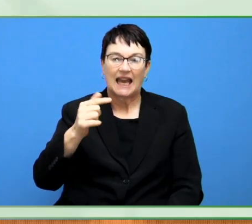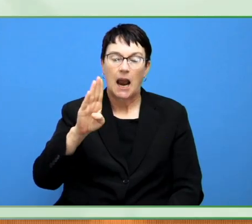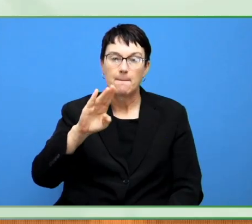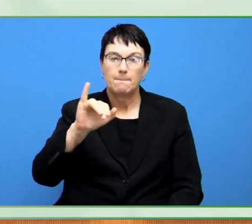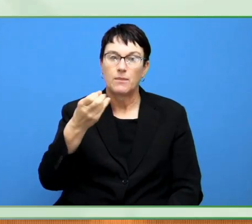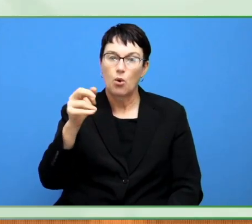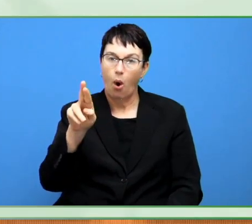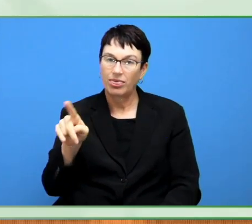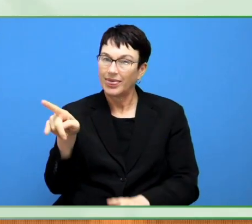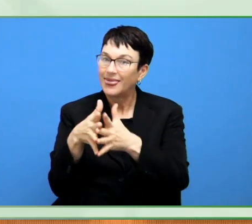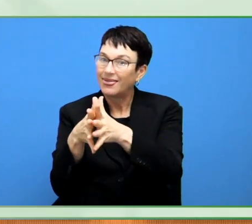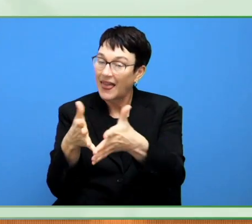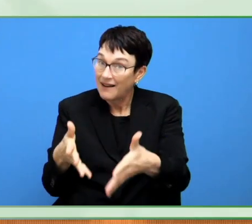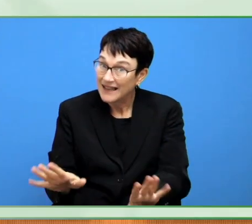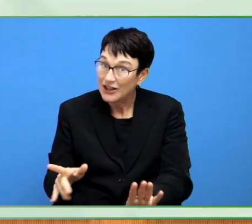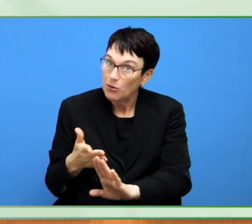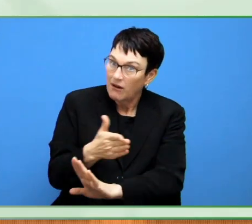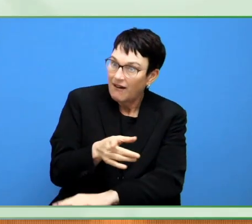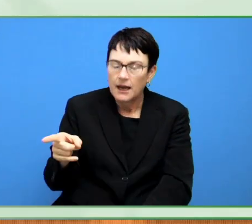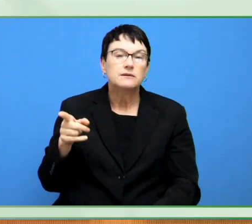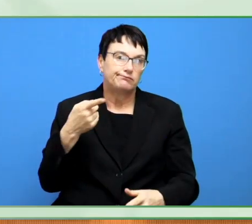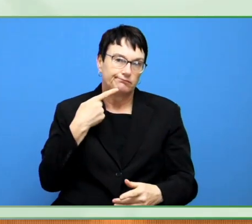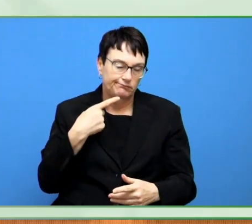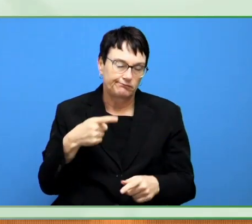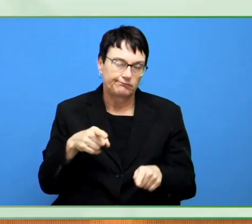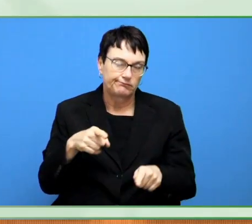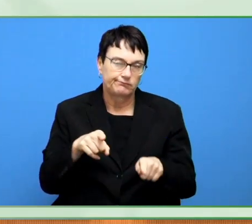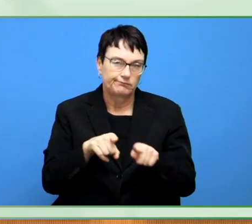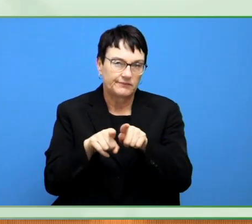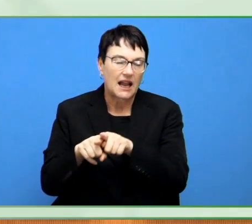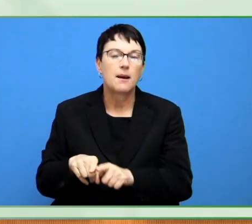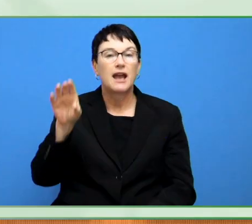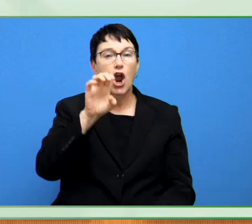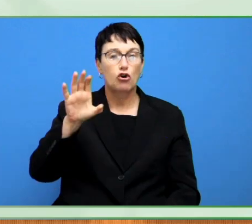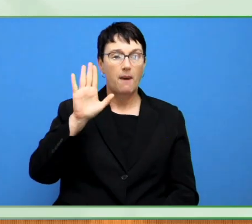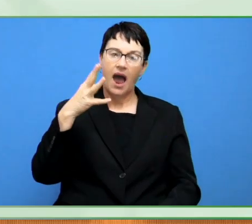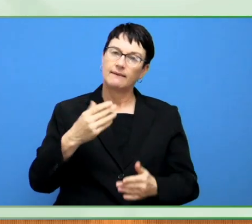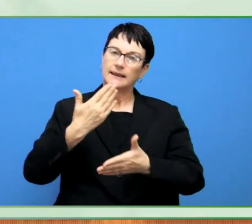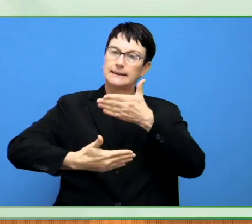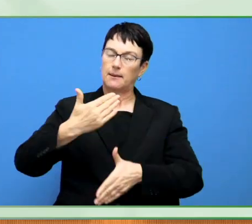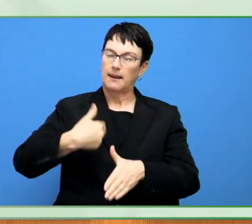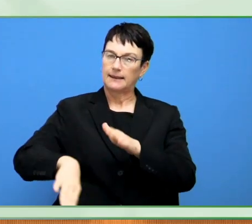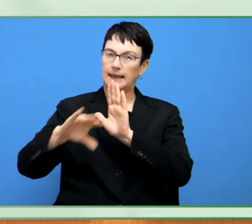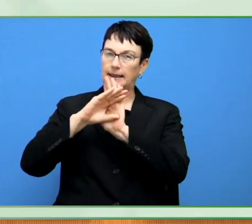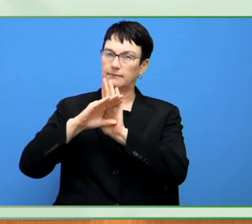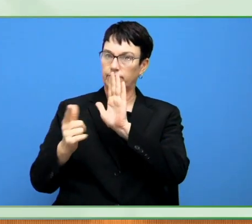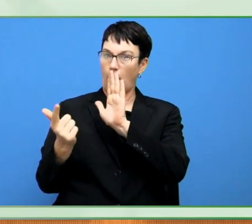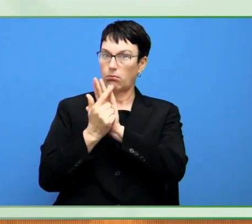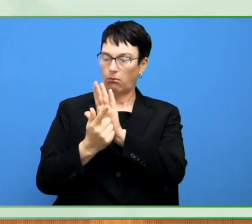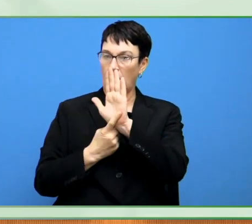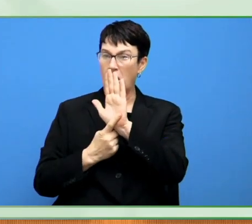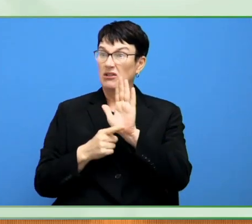with the European Accessibility Act, it's also an obligation for the companies to be accessible and compliant.